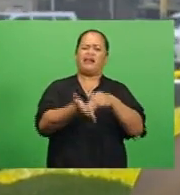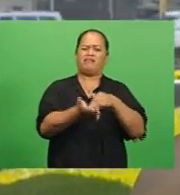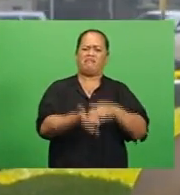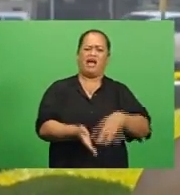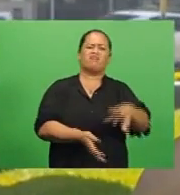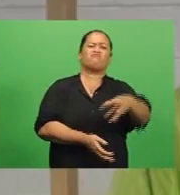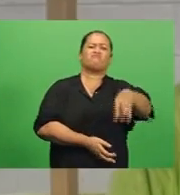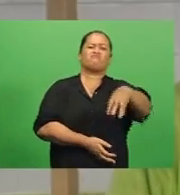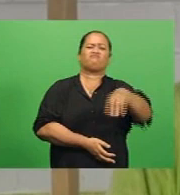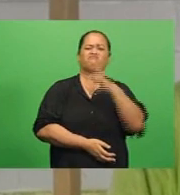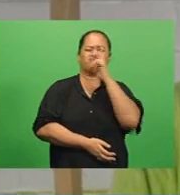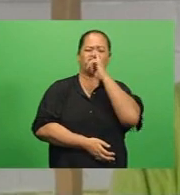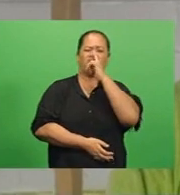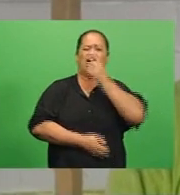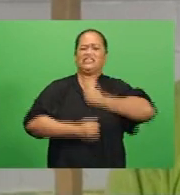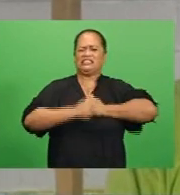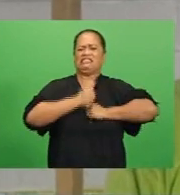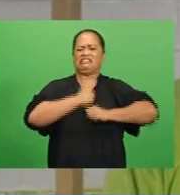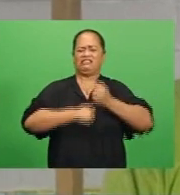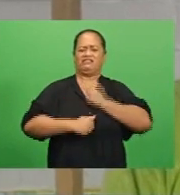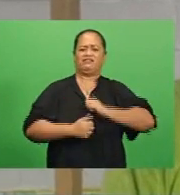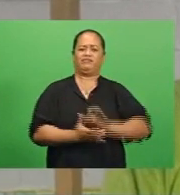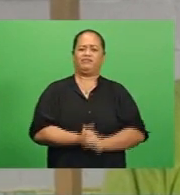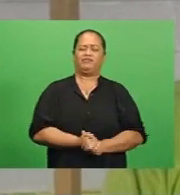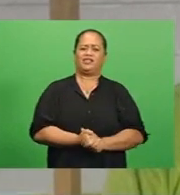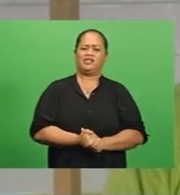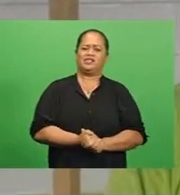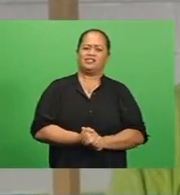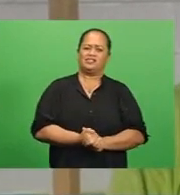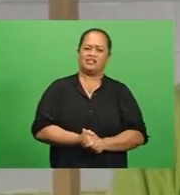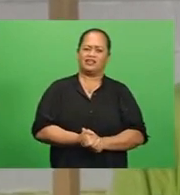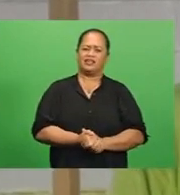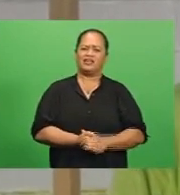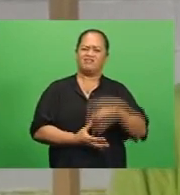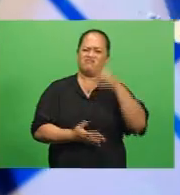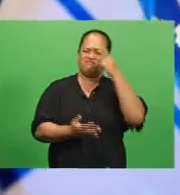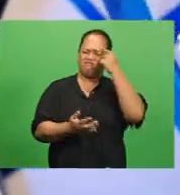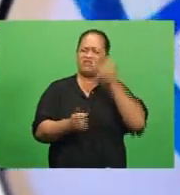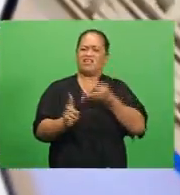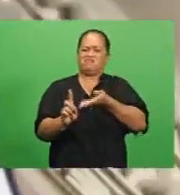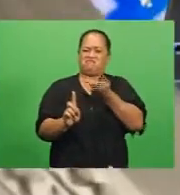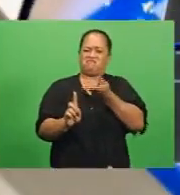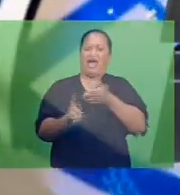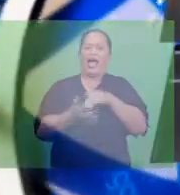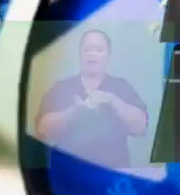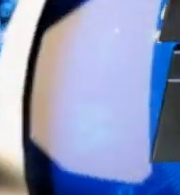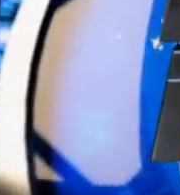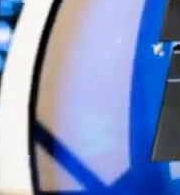at Lambasa. I think overseas countries helping us this time, it's good.